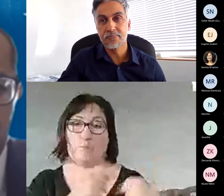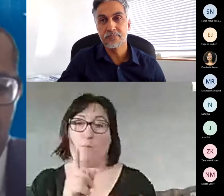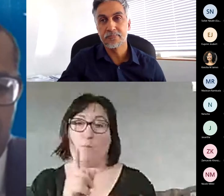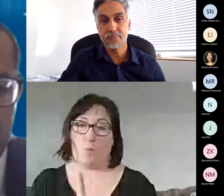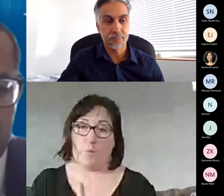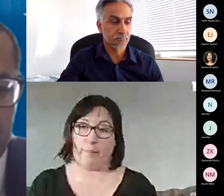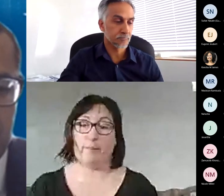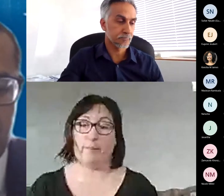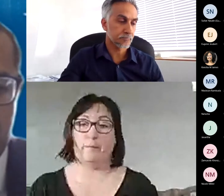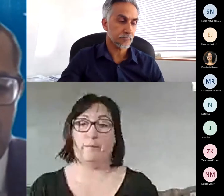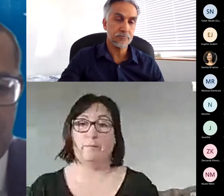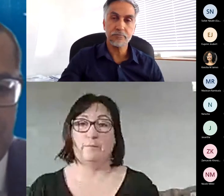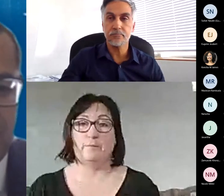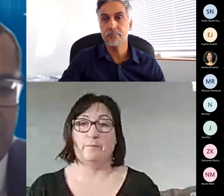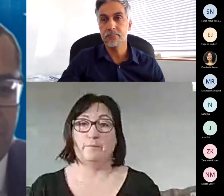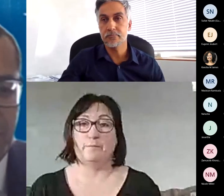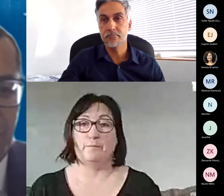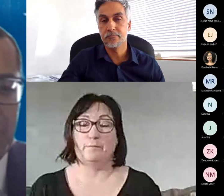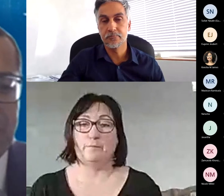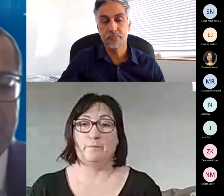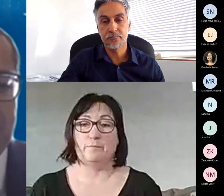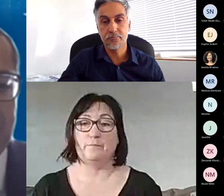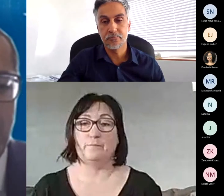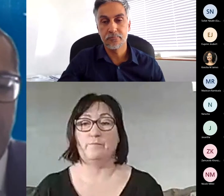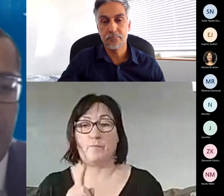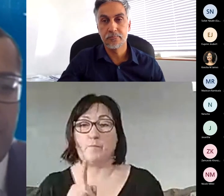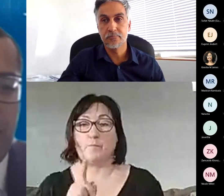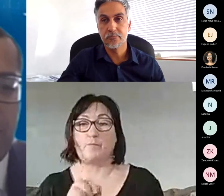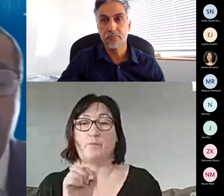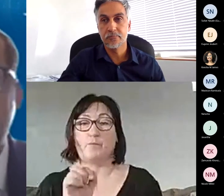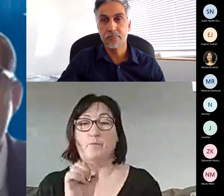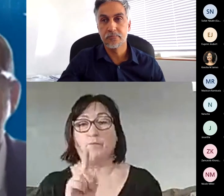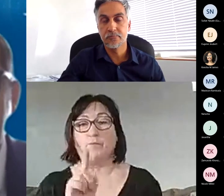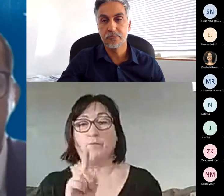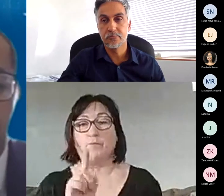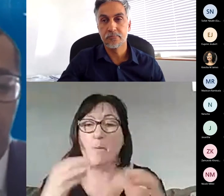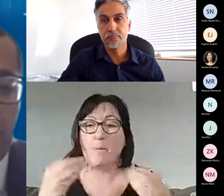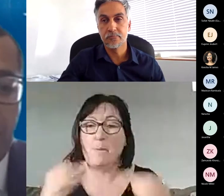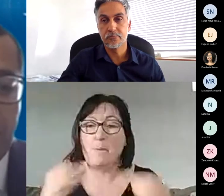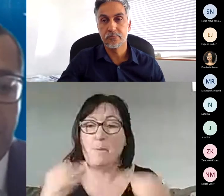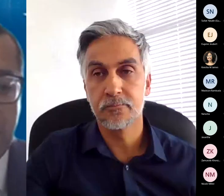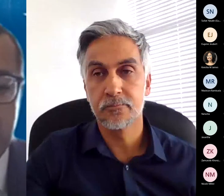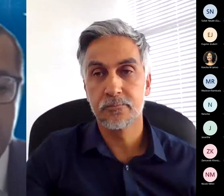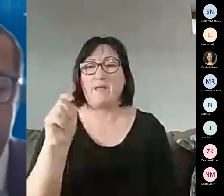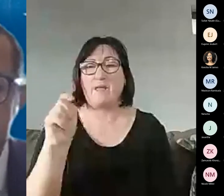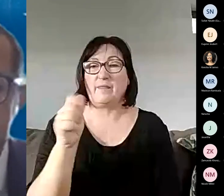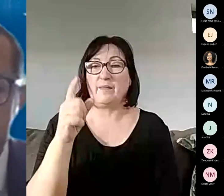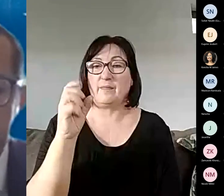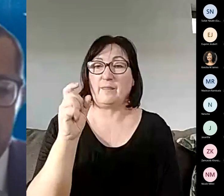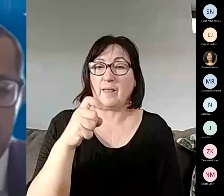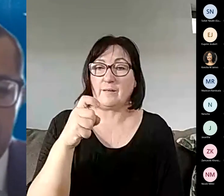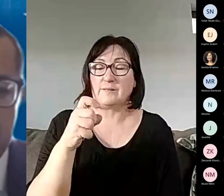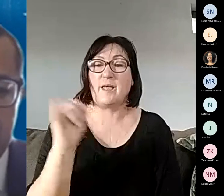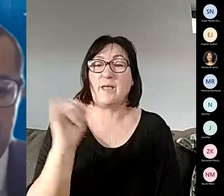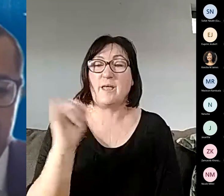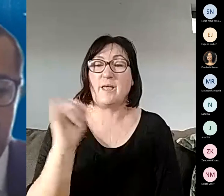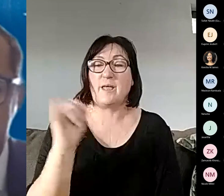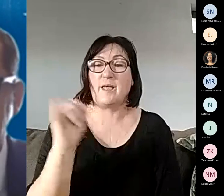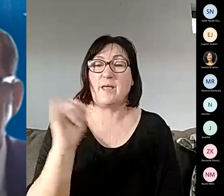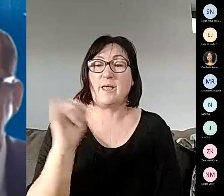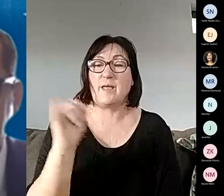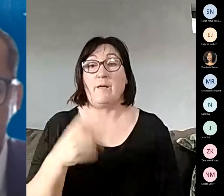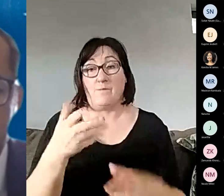schemes that we have, including tax incentive for small businesses. If you require more information, please visit the